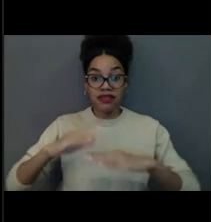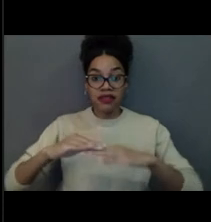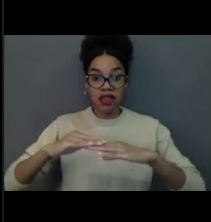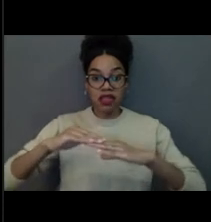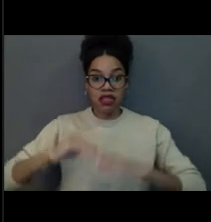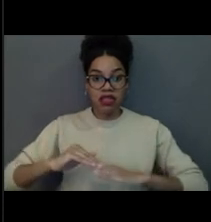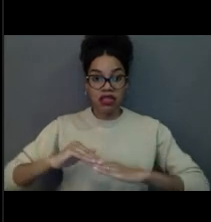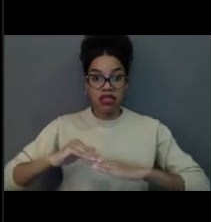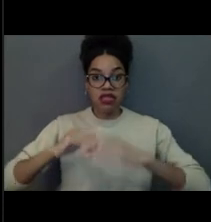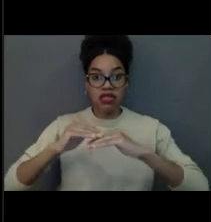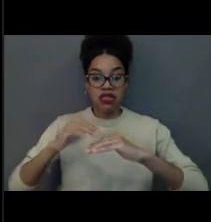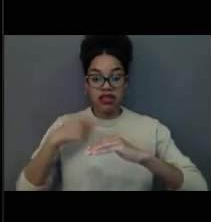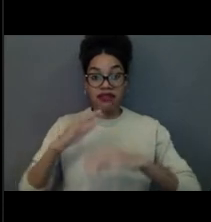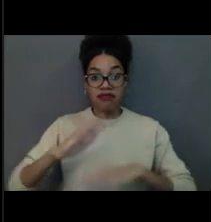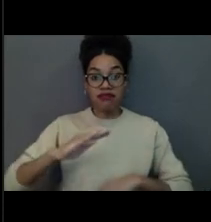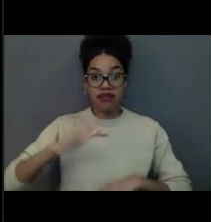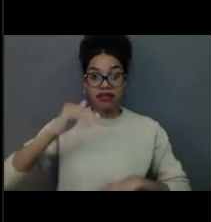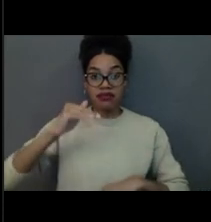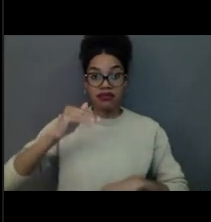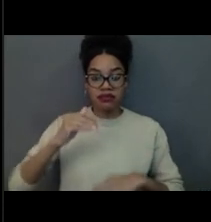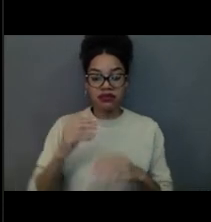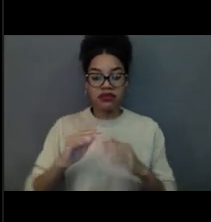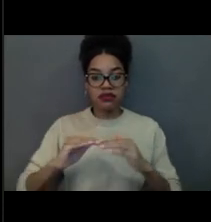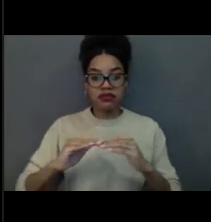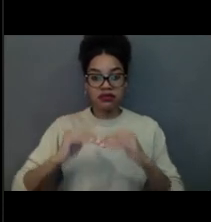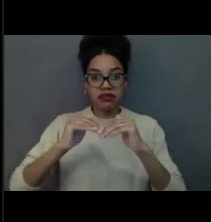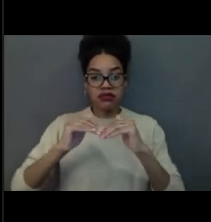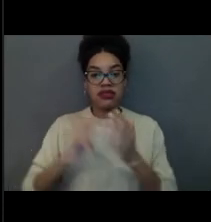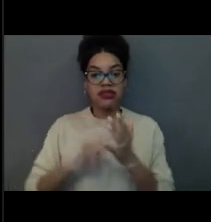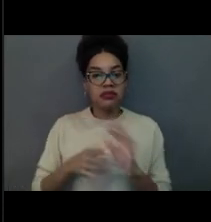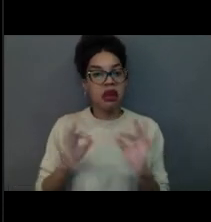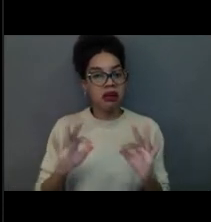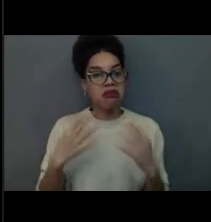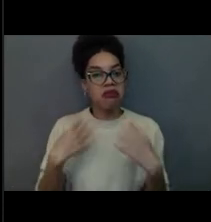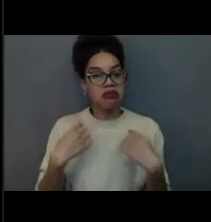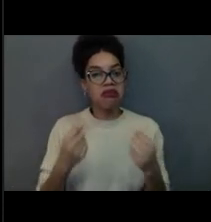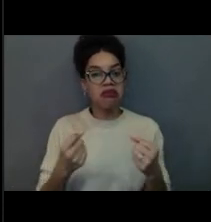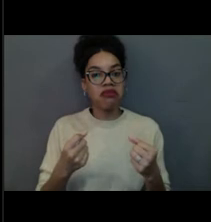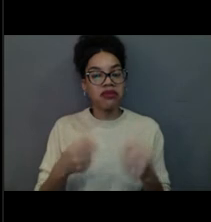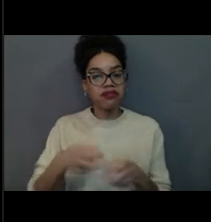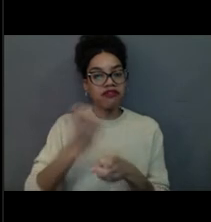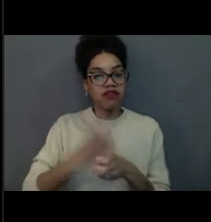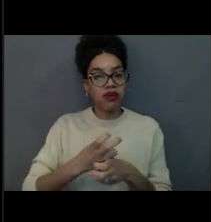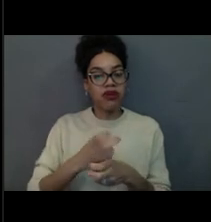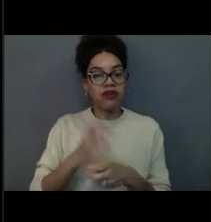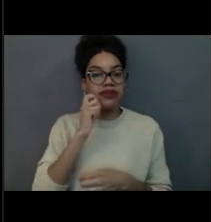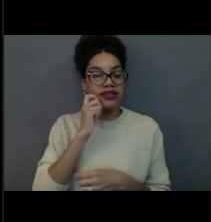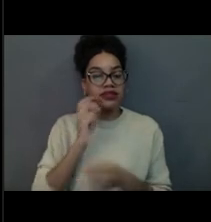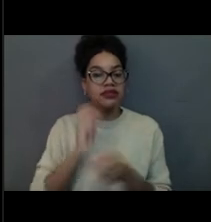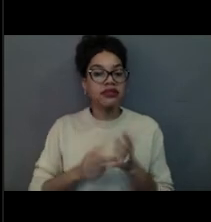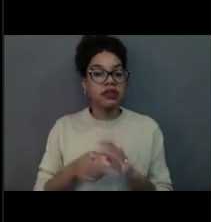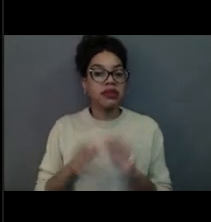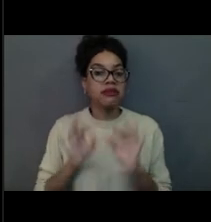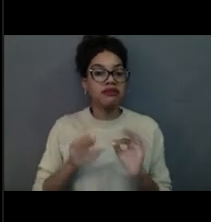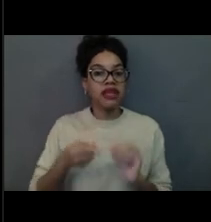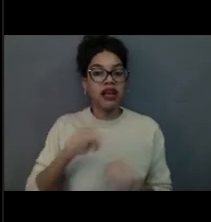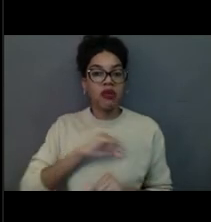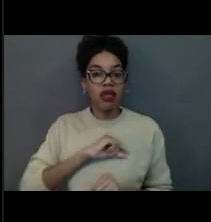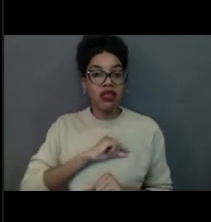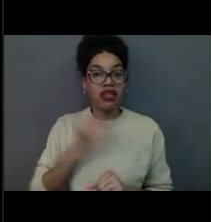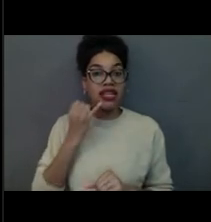my thumbprint there for a long time, I know that I have a very firm textured fish, which is higher quality than something. If I press into it and